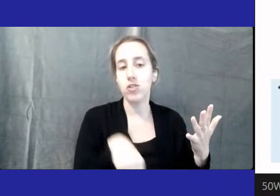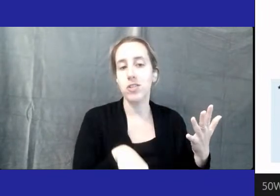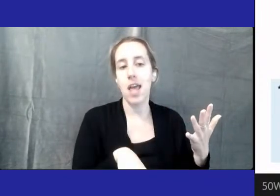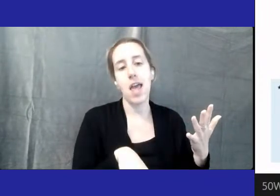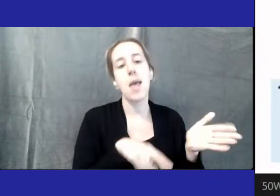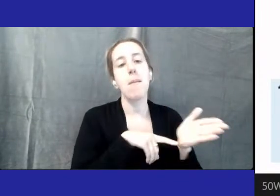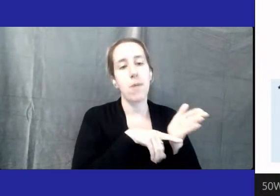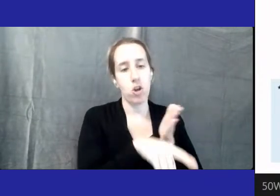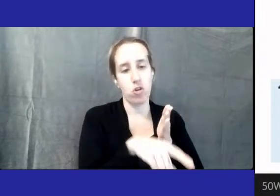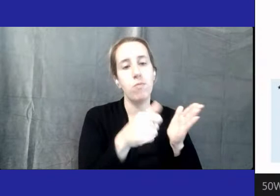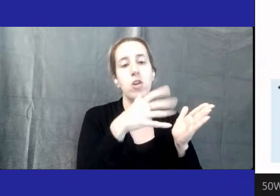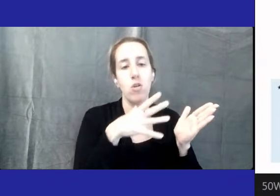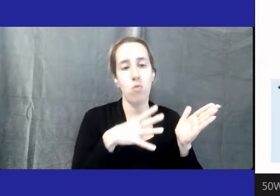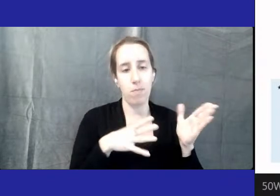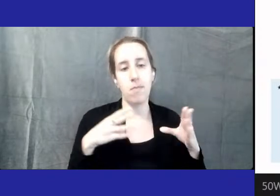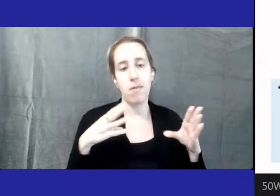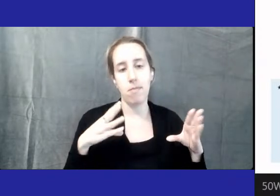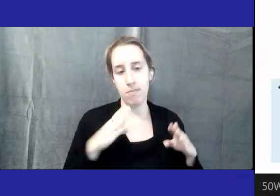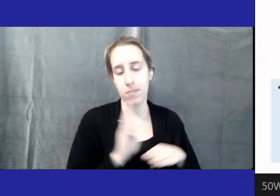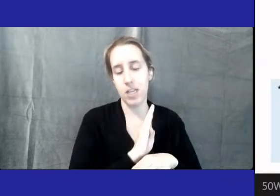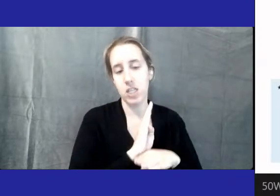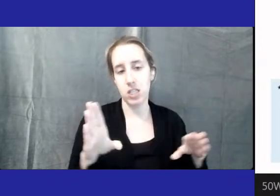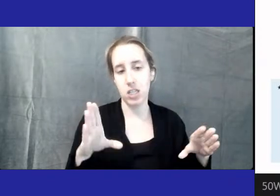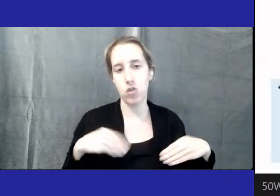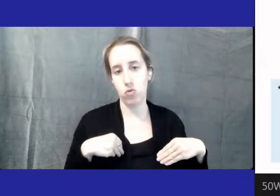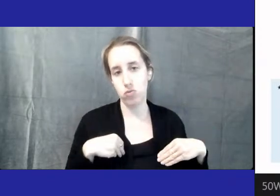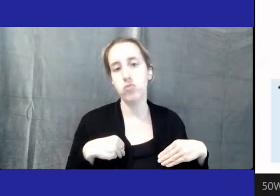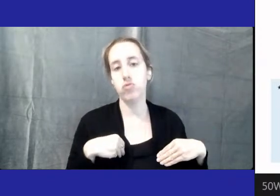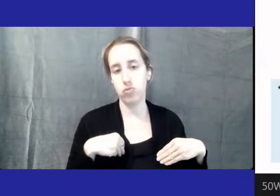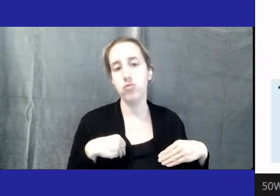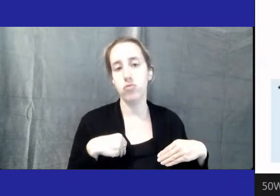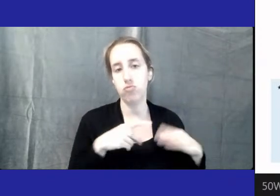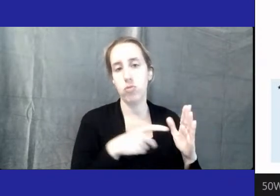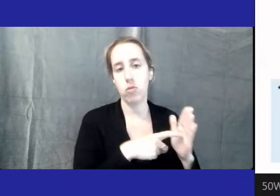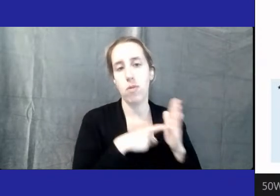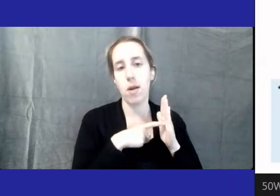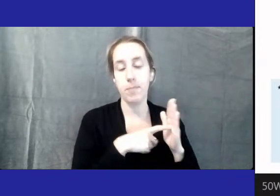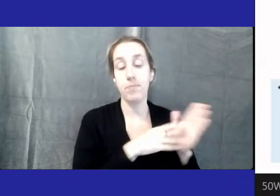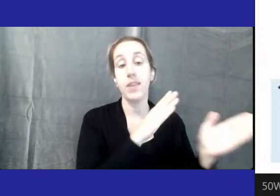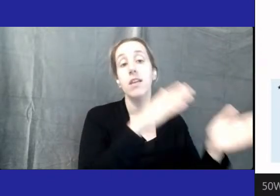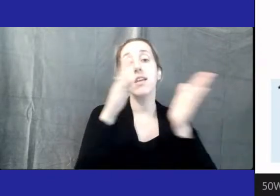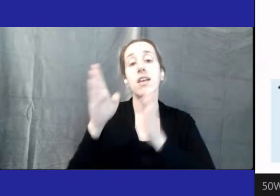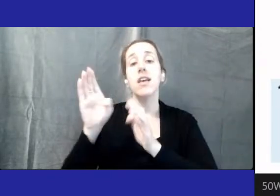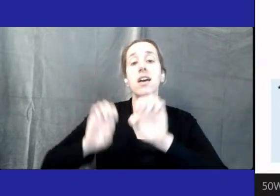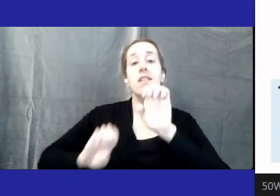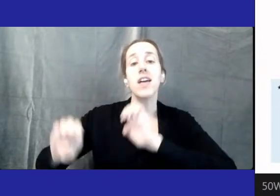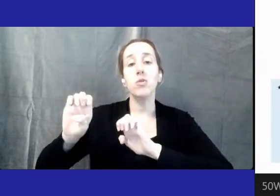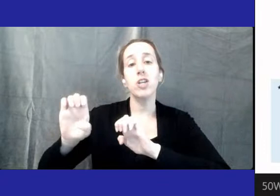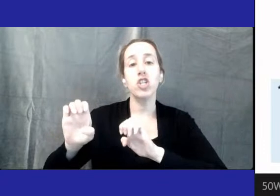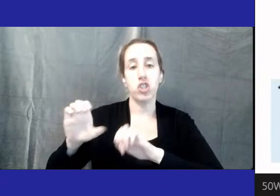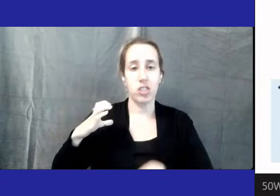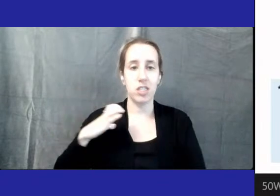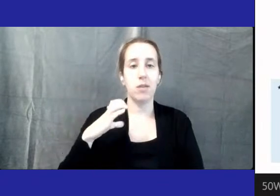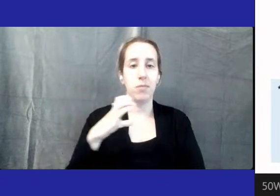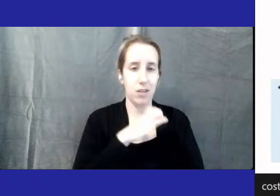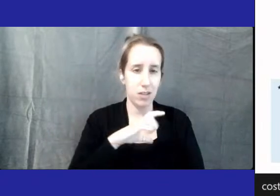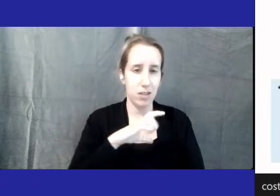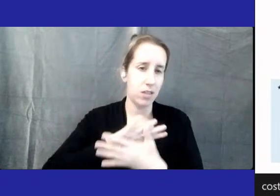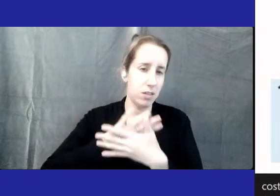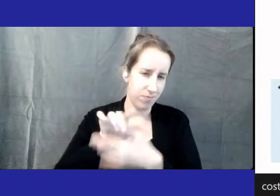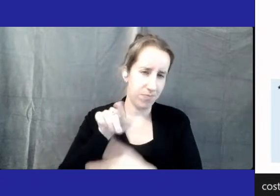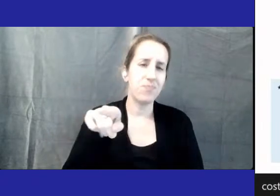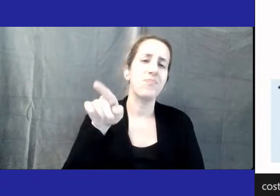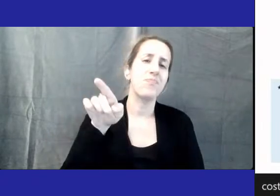business-owned requirements. And our evaluation committee consisted of emergency management, finance, quality and safety, risk